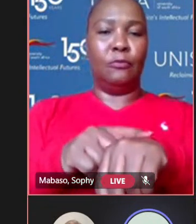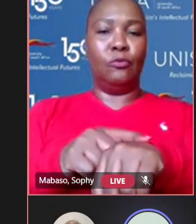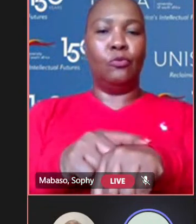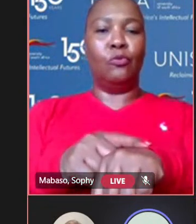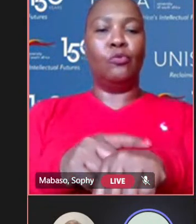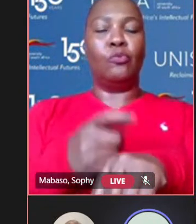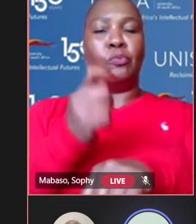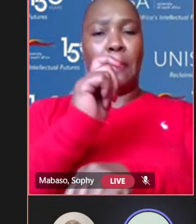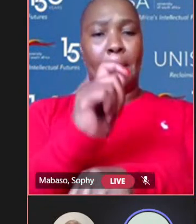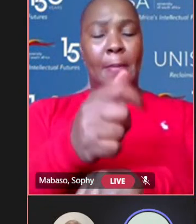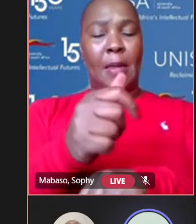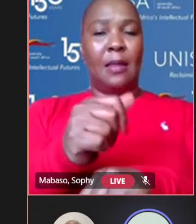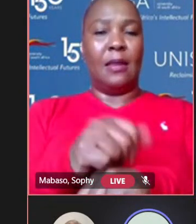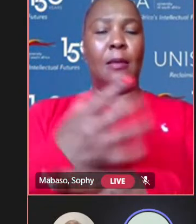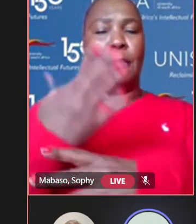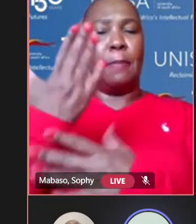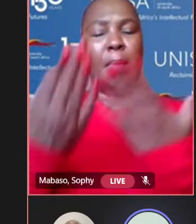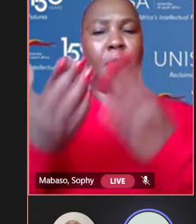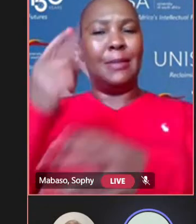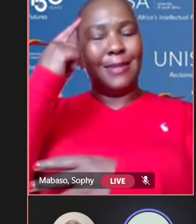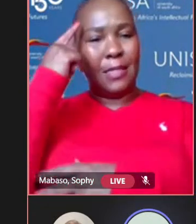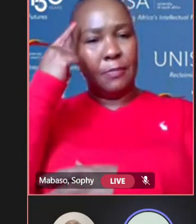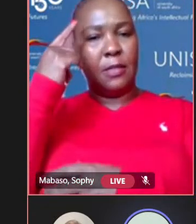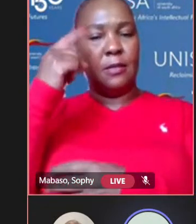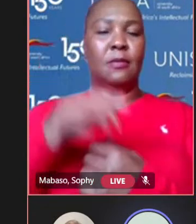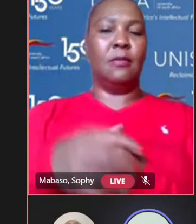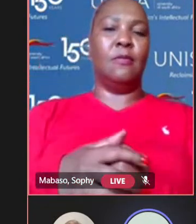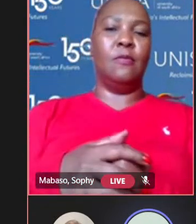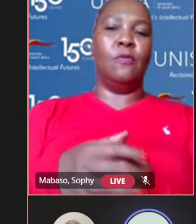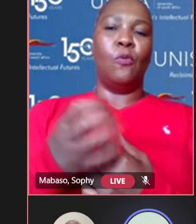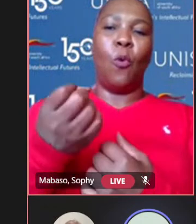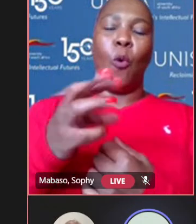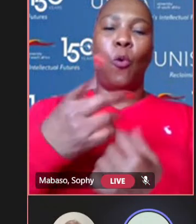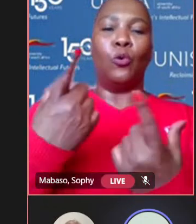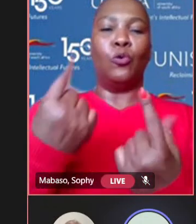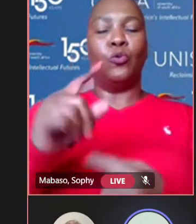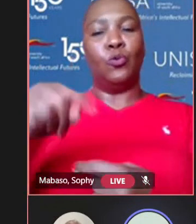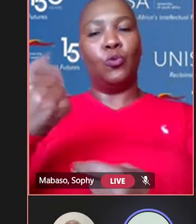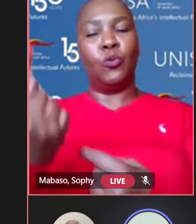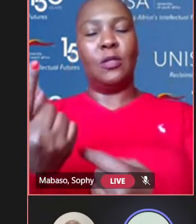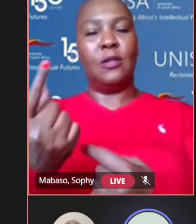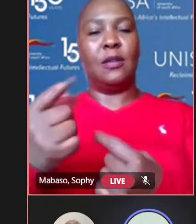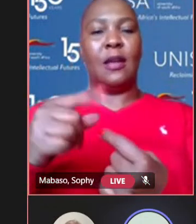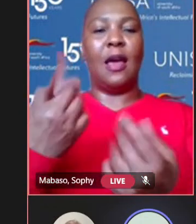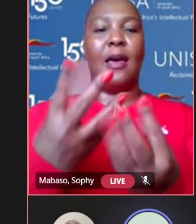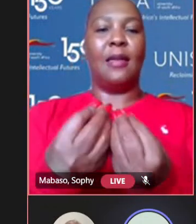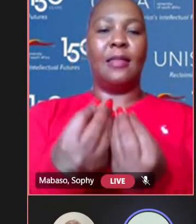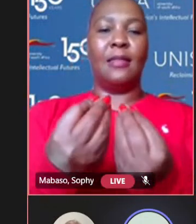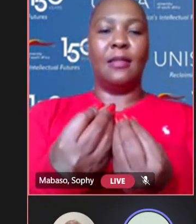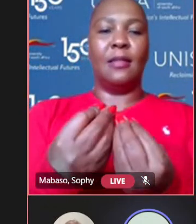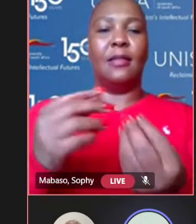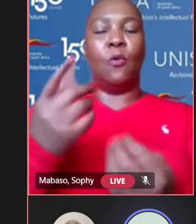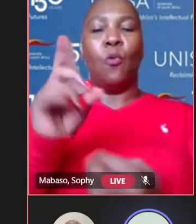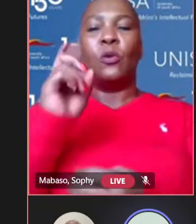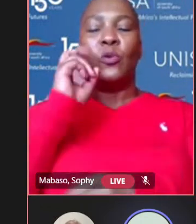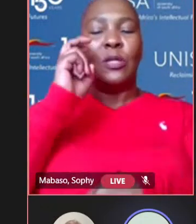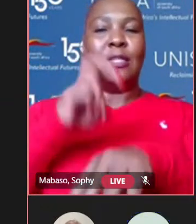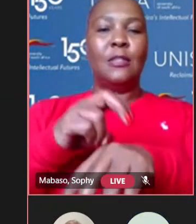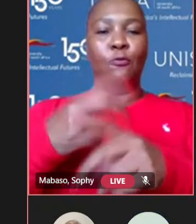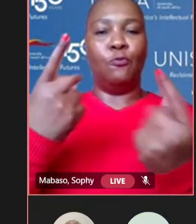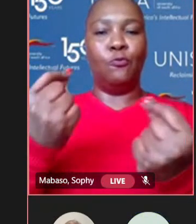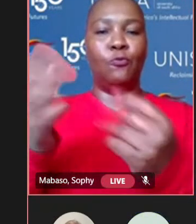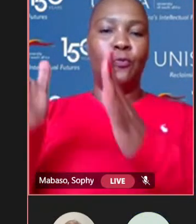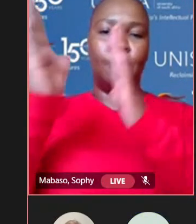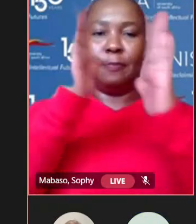time maybe sleeping? Are you spending more time doing other stuff than what you need to do? Next slide, please.